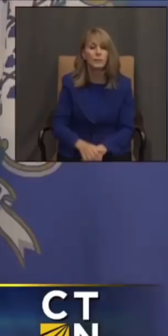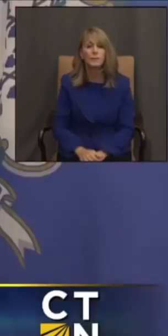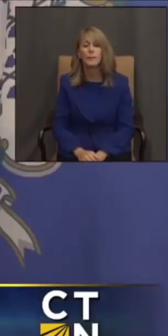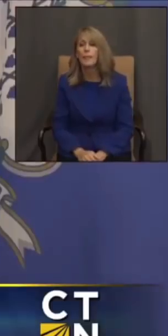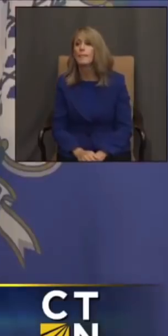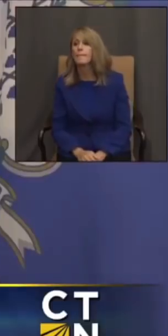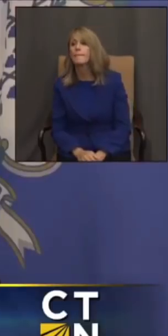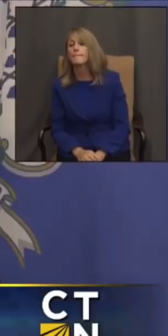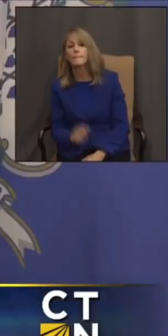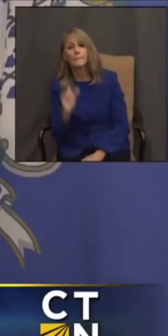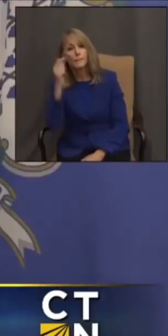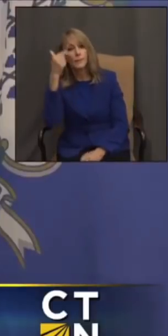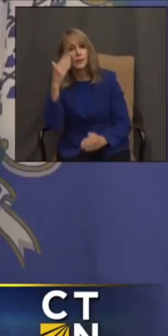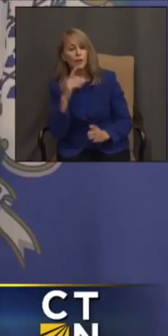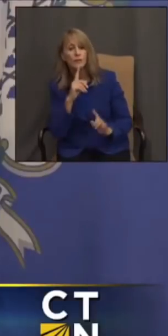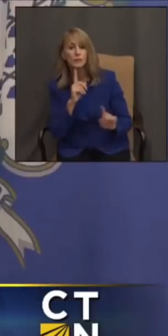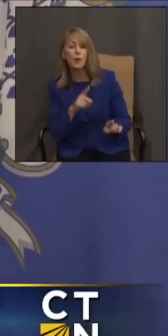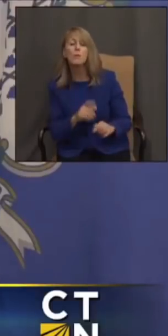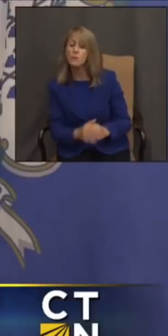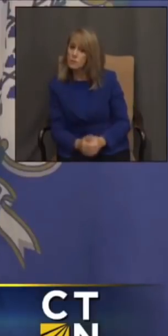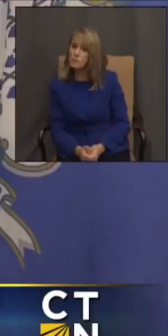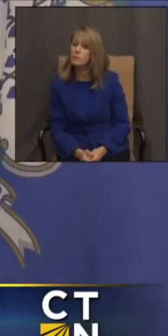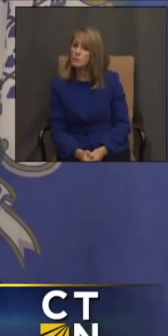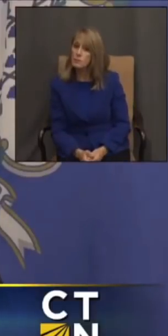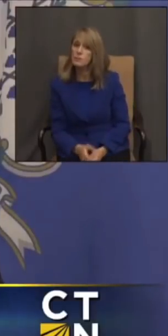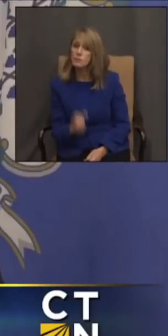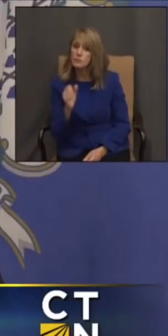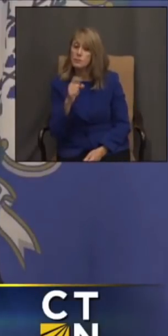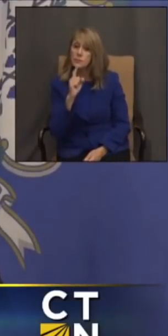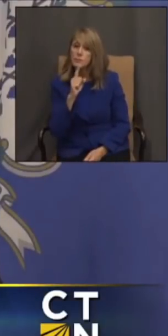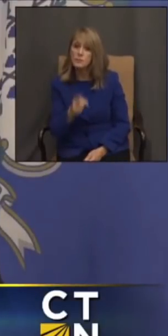Yeah, I would say that's true. I mean,